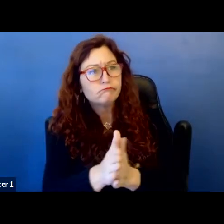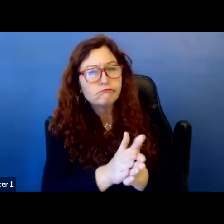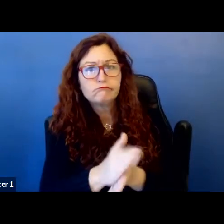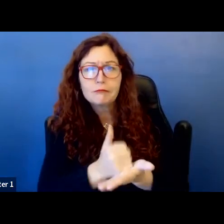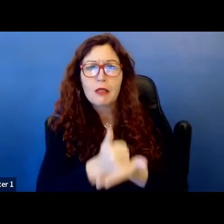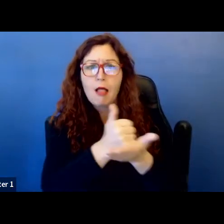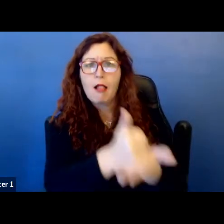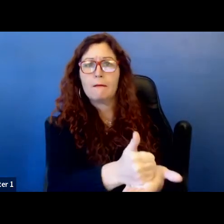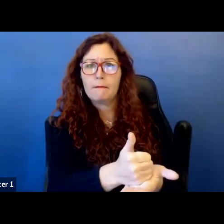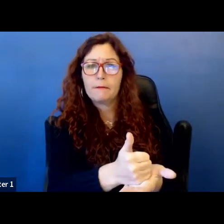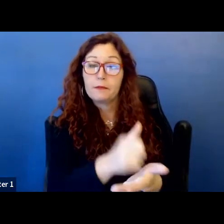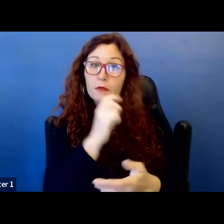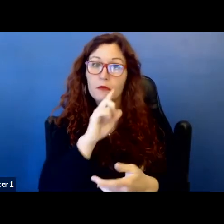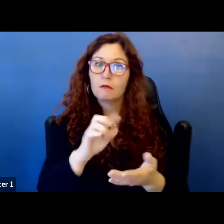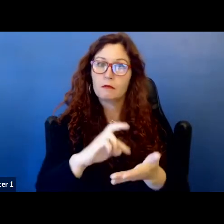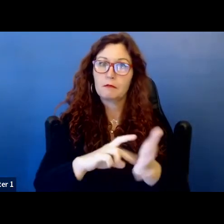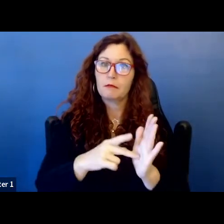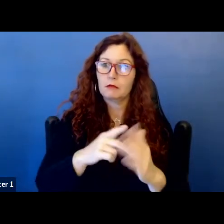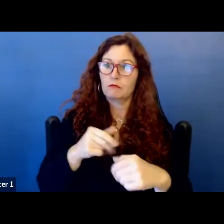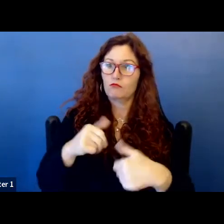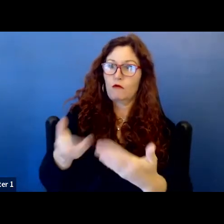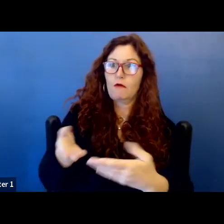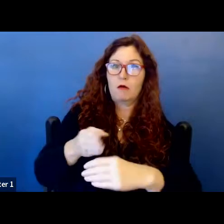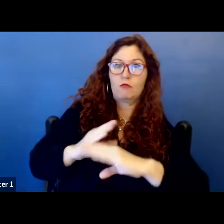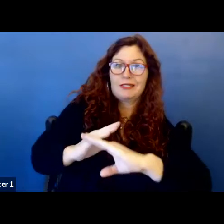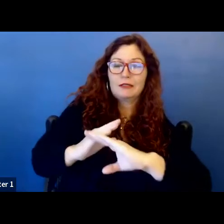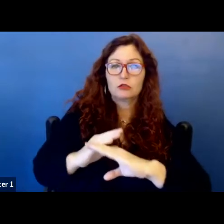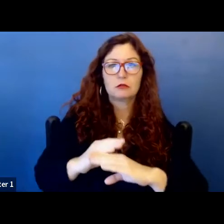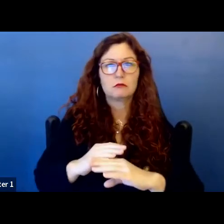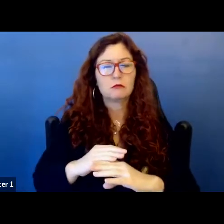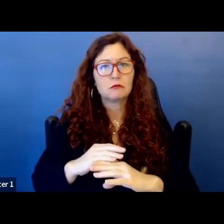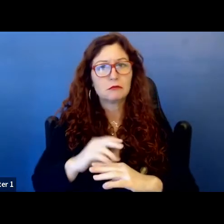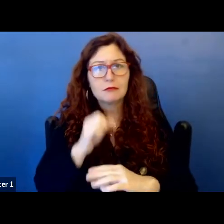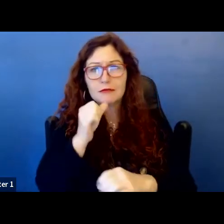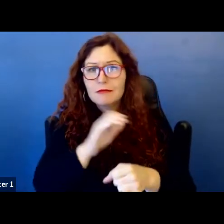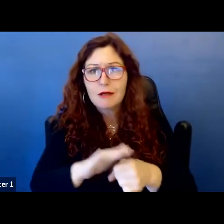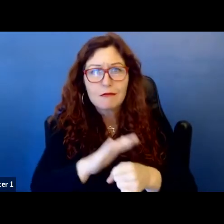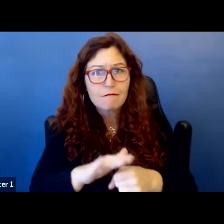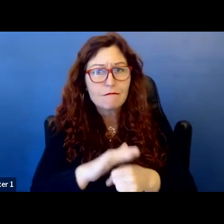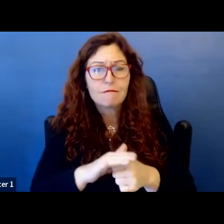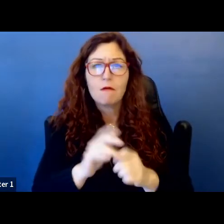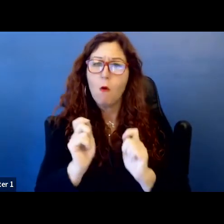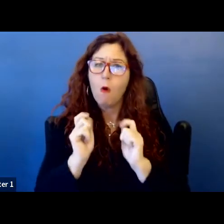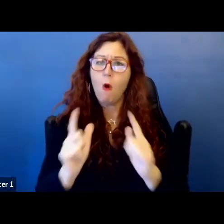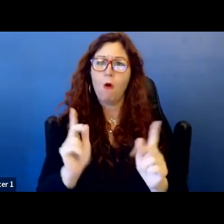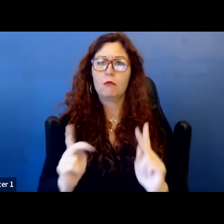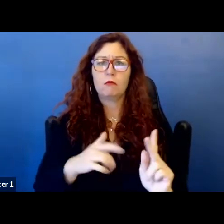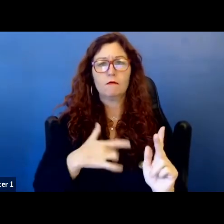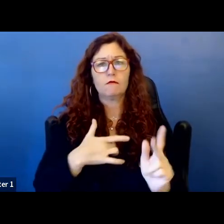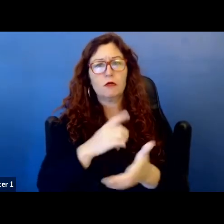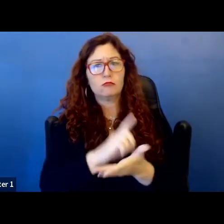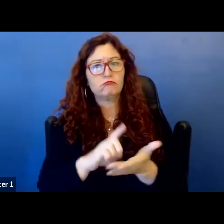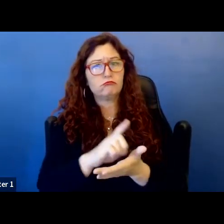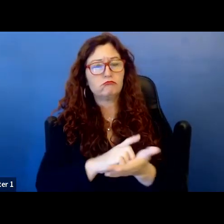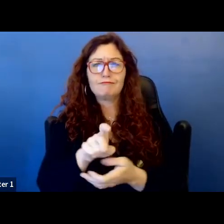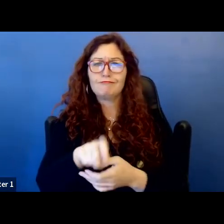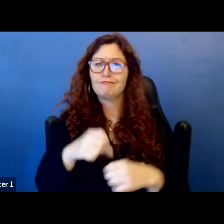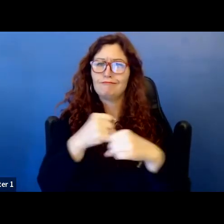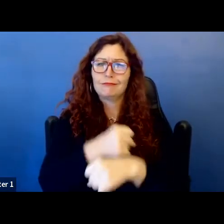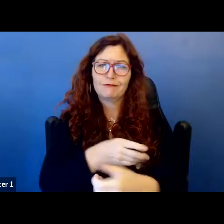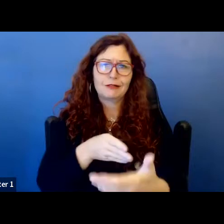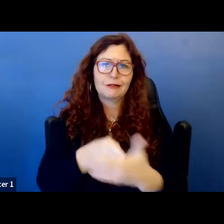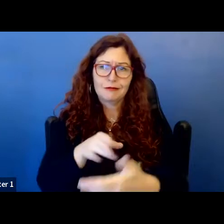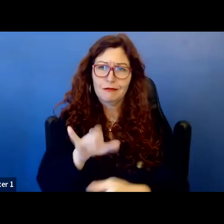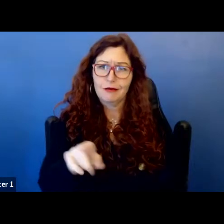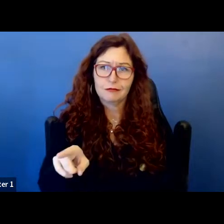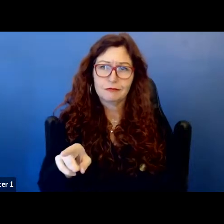to denounce these abuses regardless of race gender identity immigration status or any other characteristics on which employment discrimination is